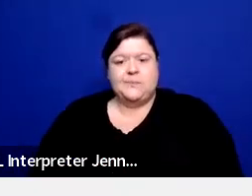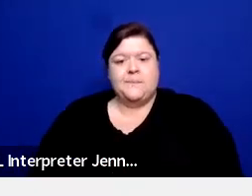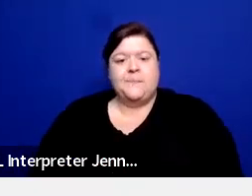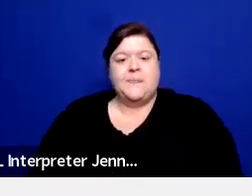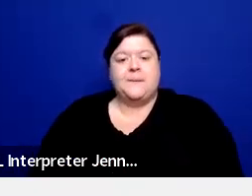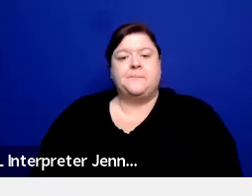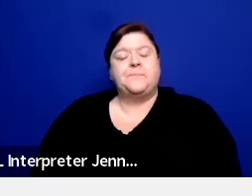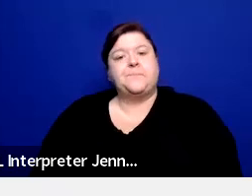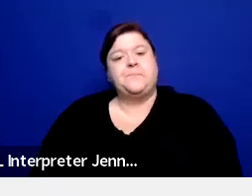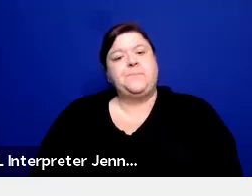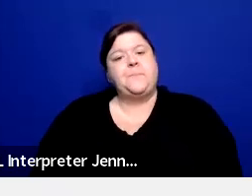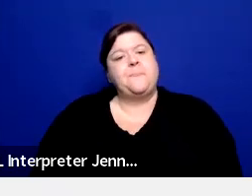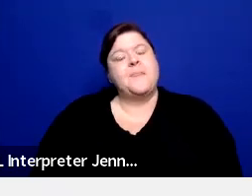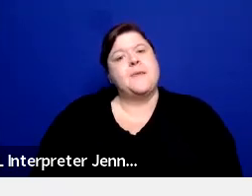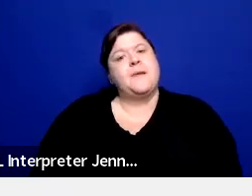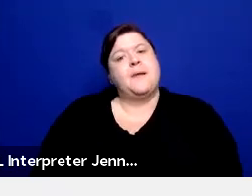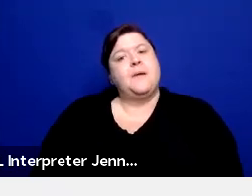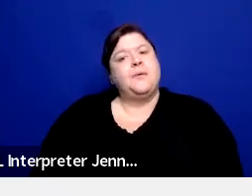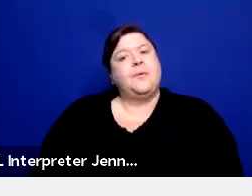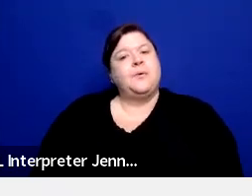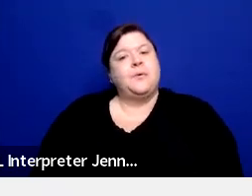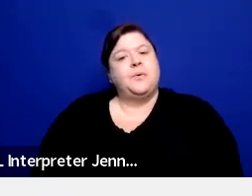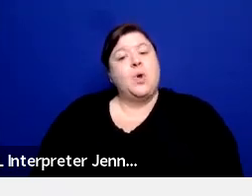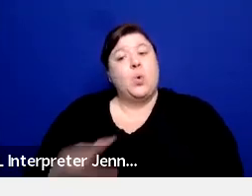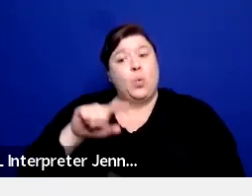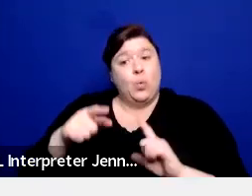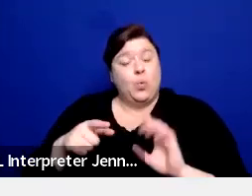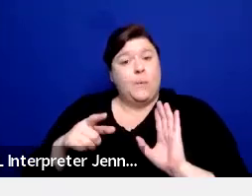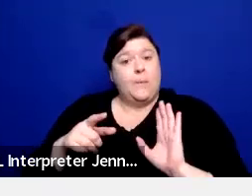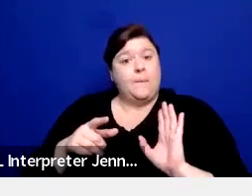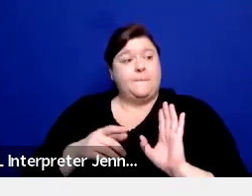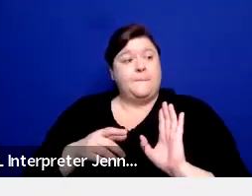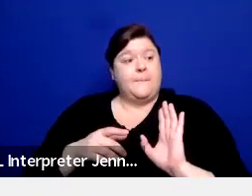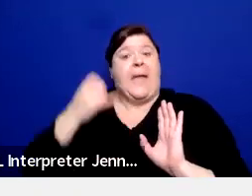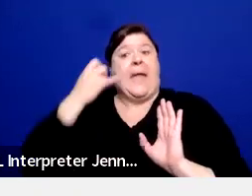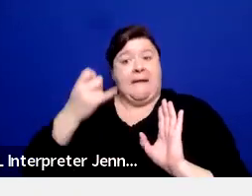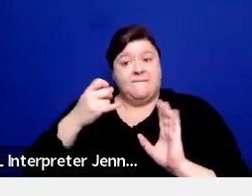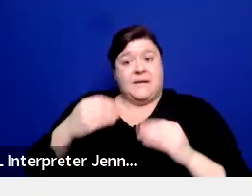Okay, thank you. When should caregivers in childcare